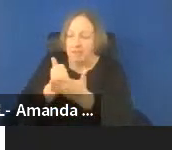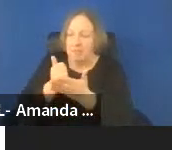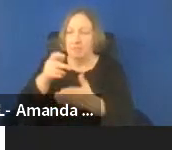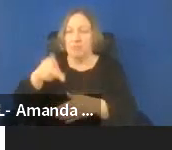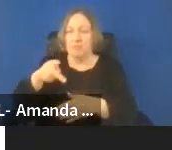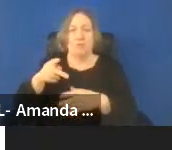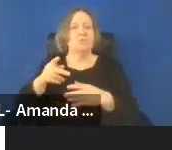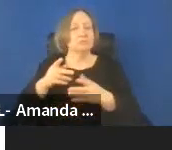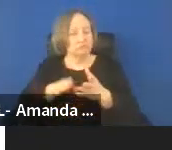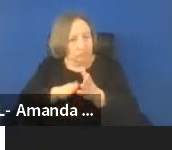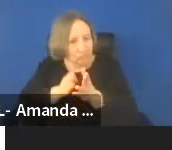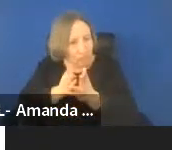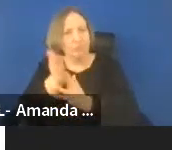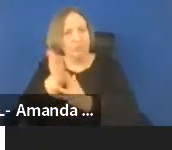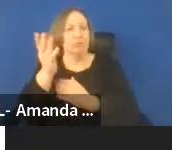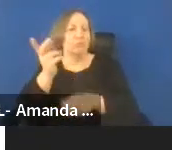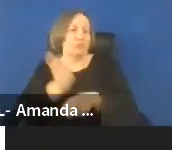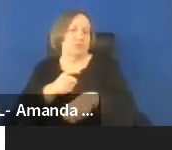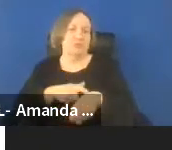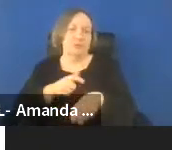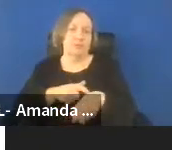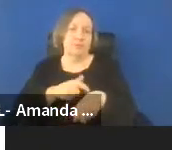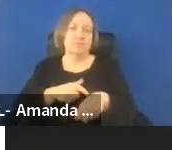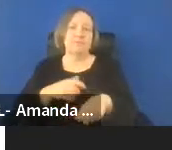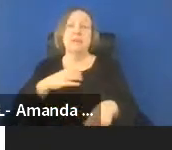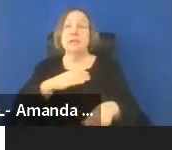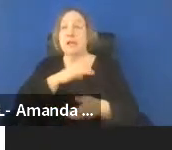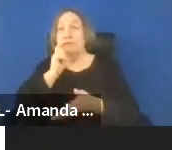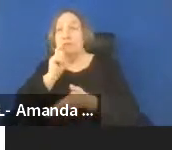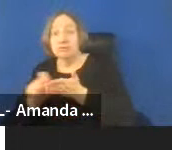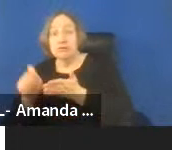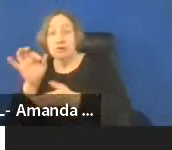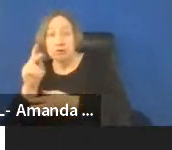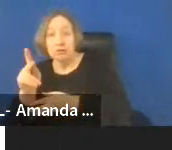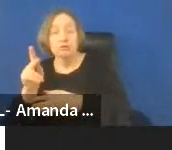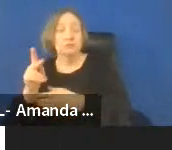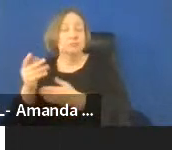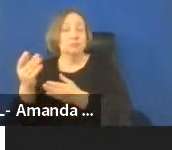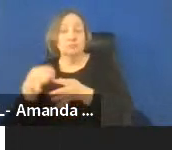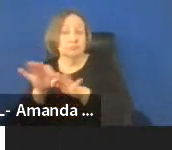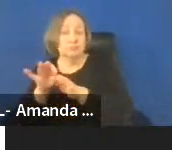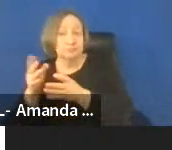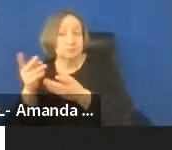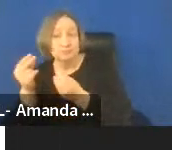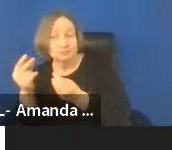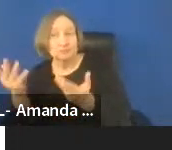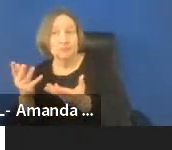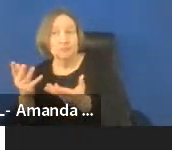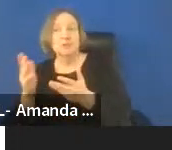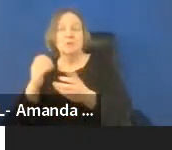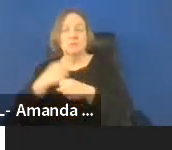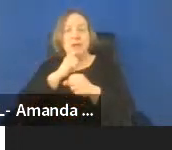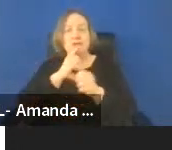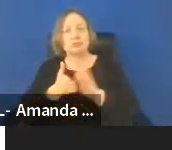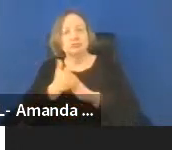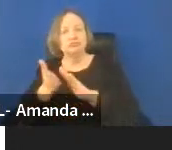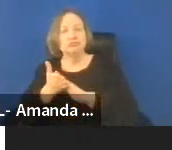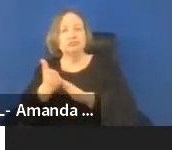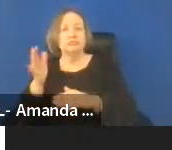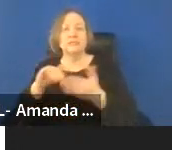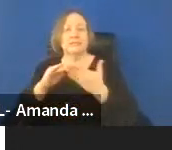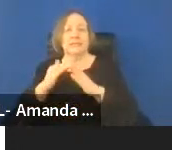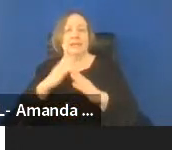hard time. The council clerk is responsible for administering city council business. This